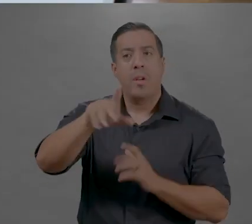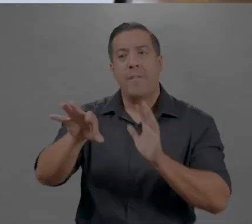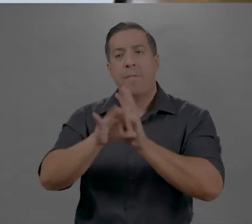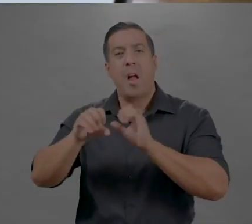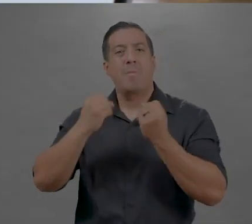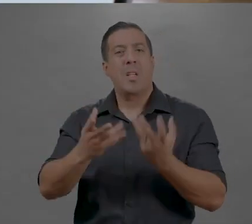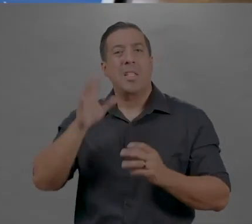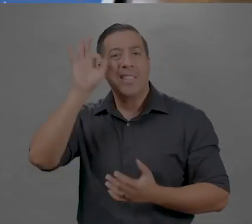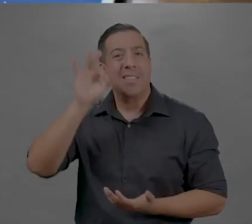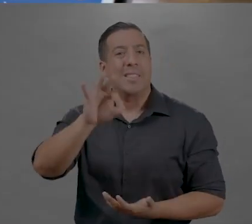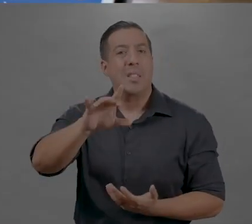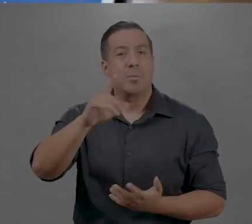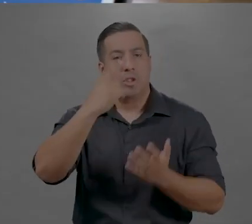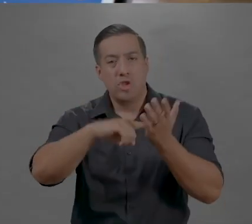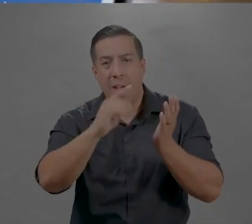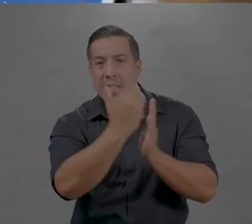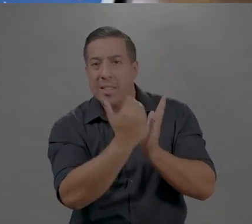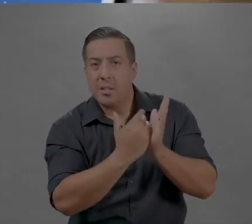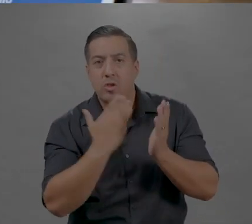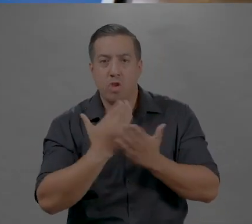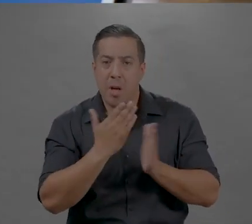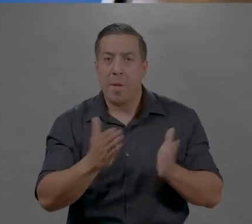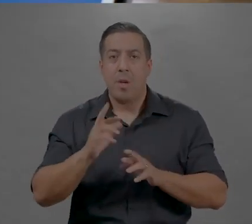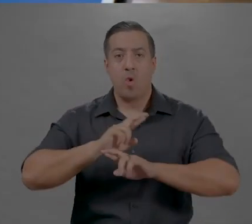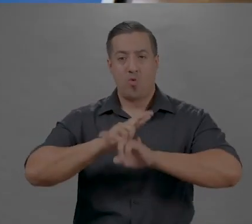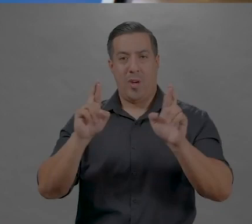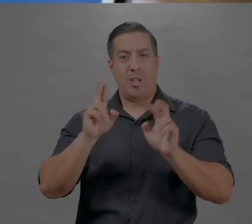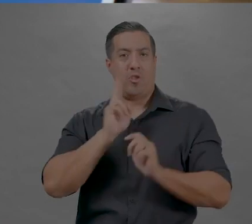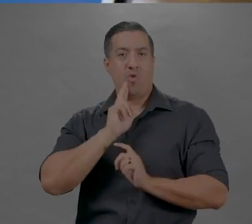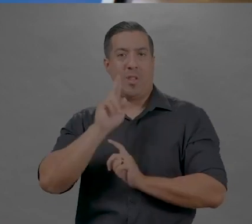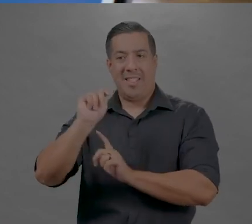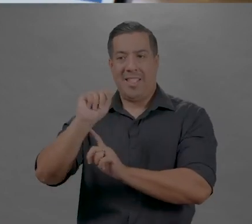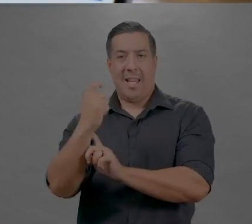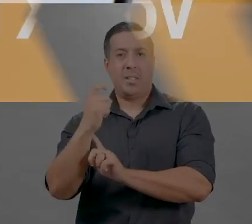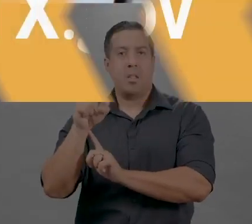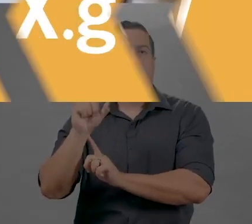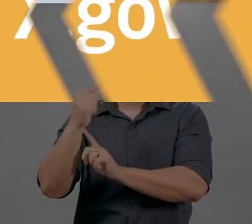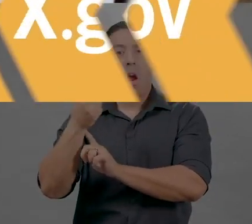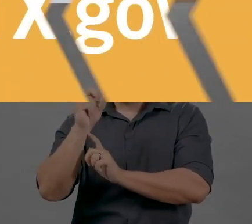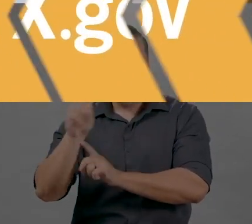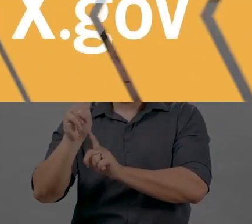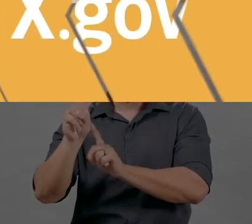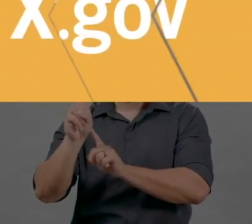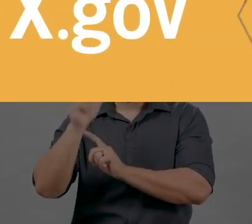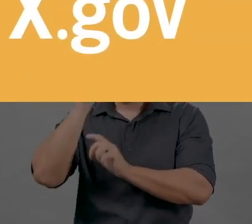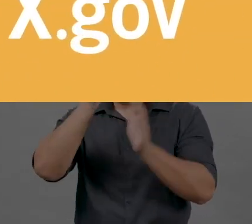office provides information, or you can find lots of tips and checklists to help you make a good plan at